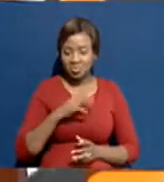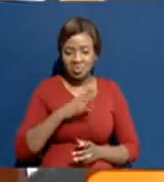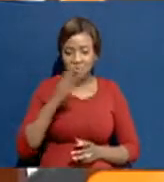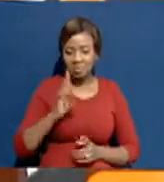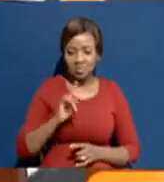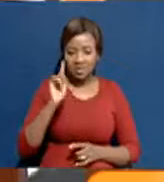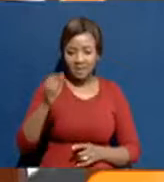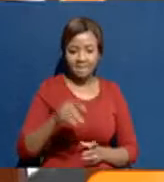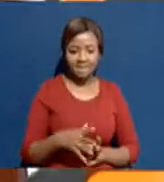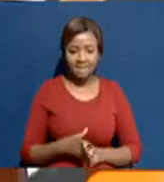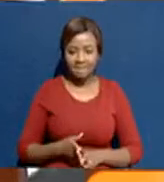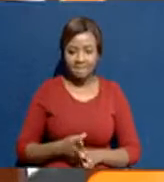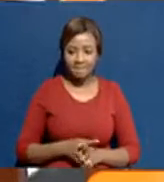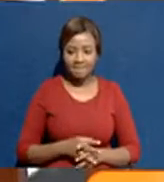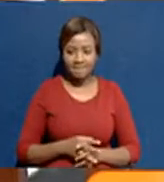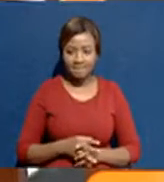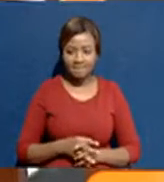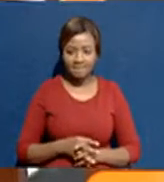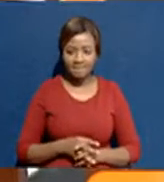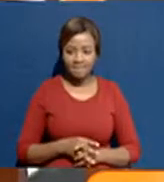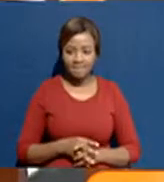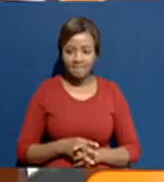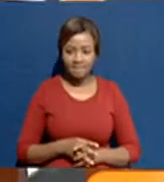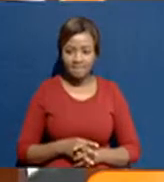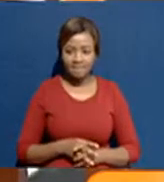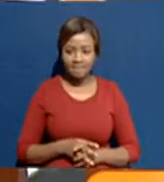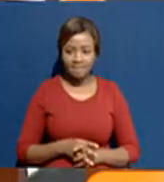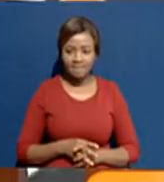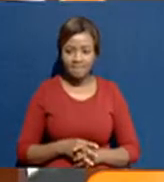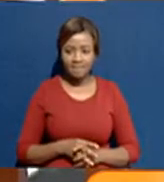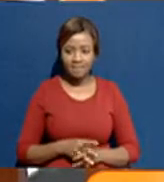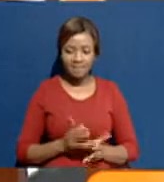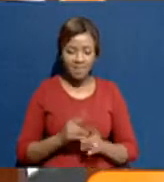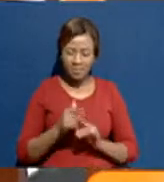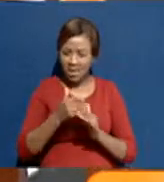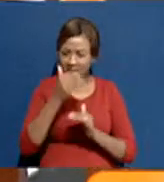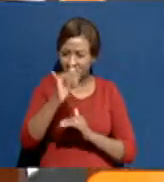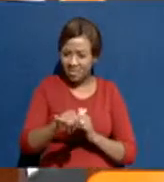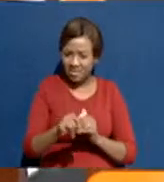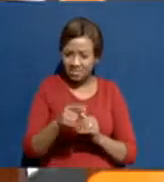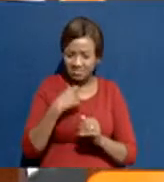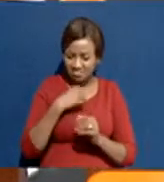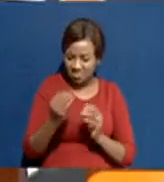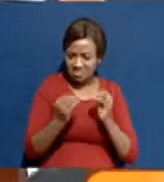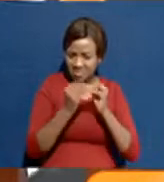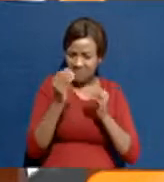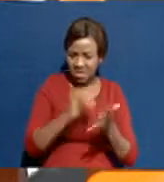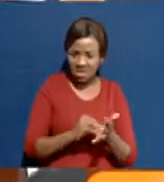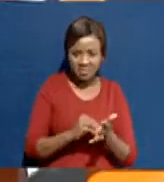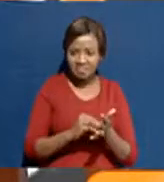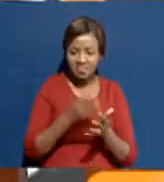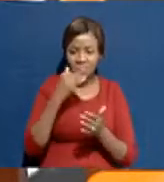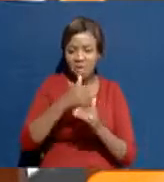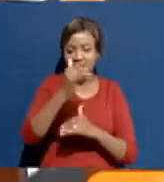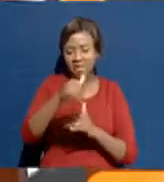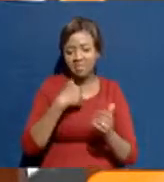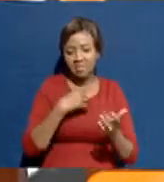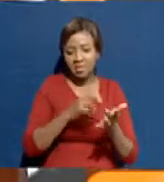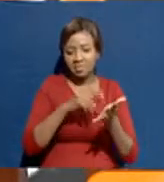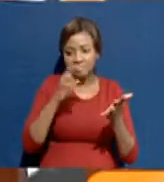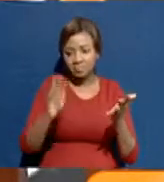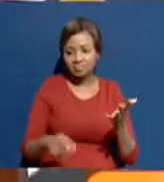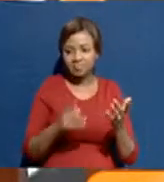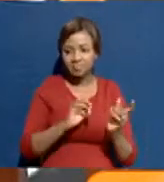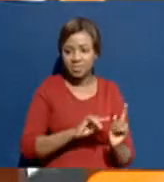course, I don't think I've even seen him again, because I after that, I left the country. I was in